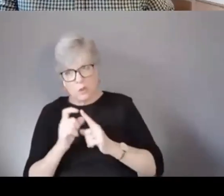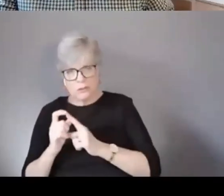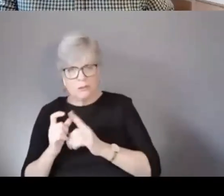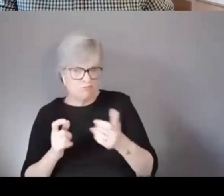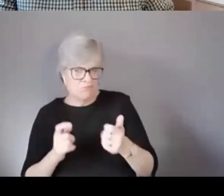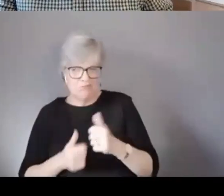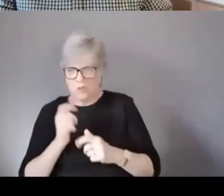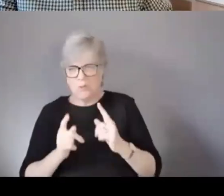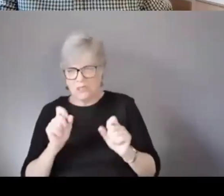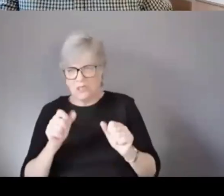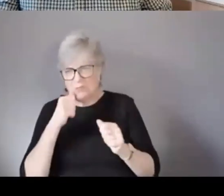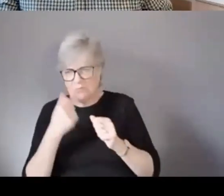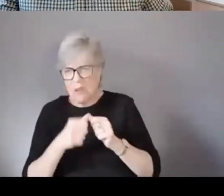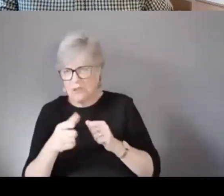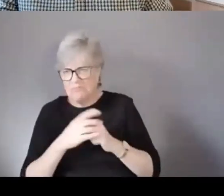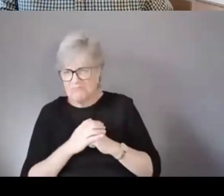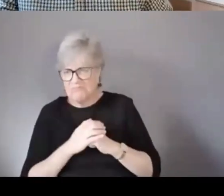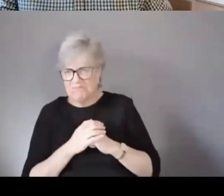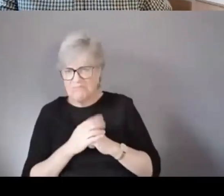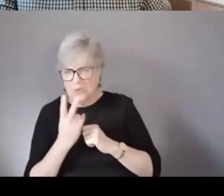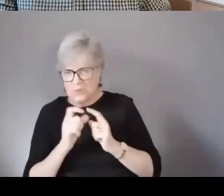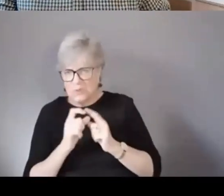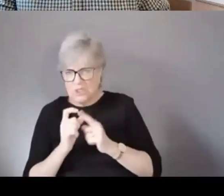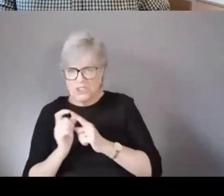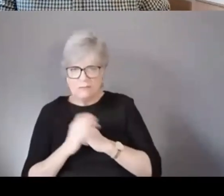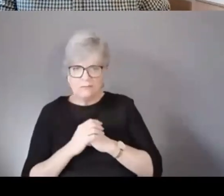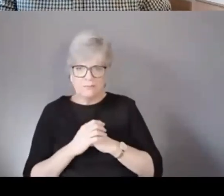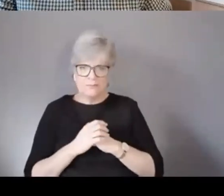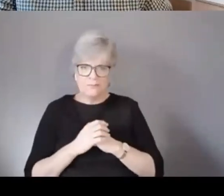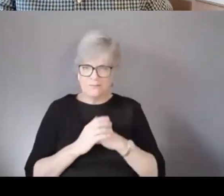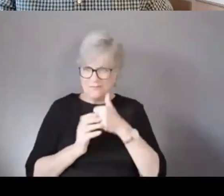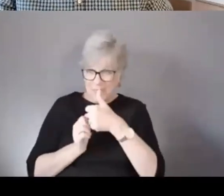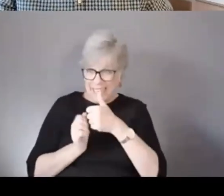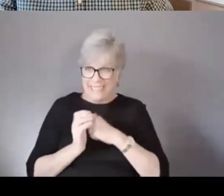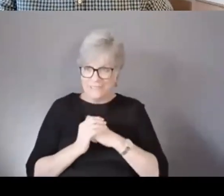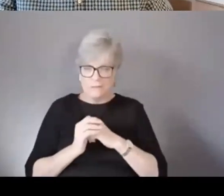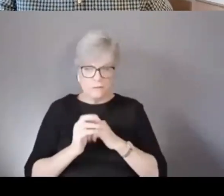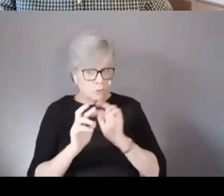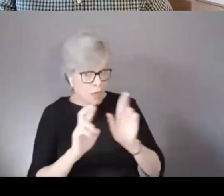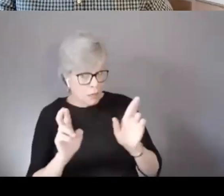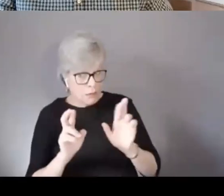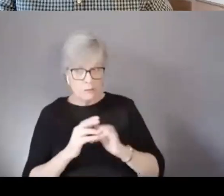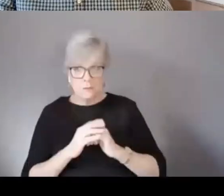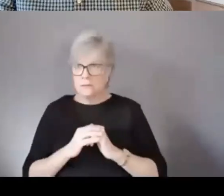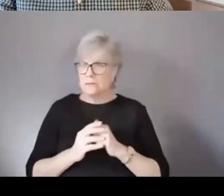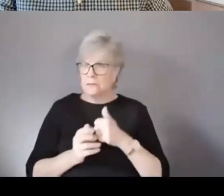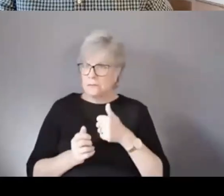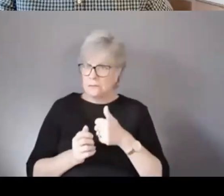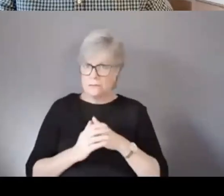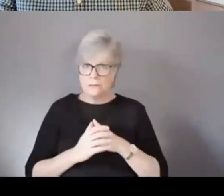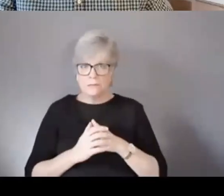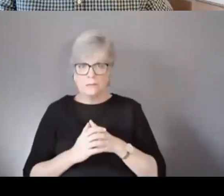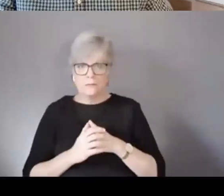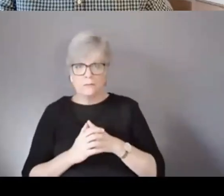most people can remember them. Okay. You ready? Yes. You're